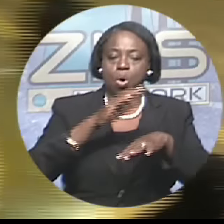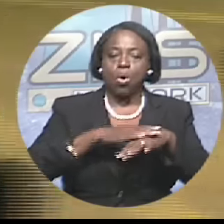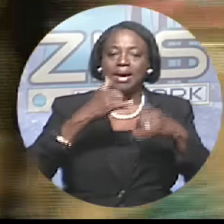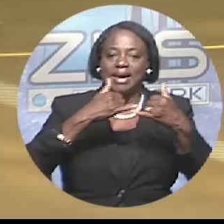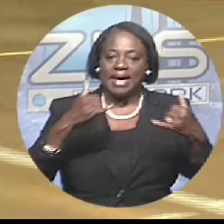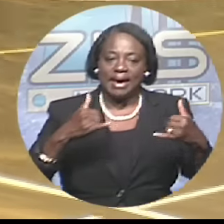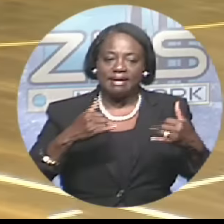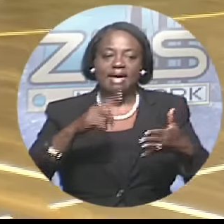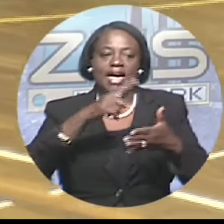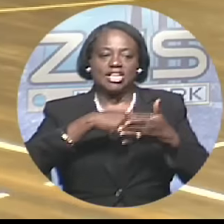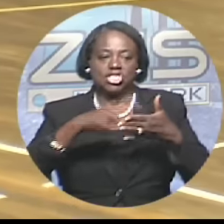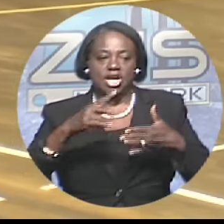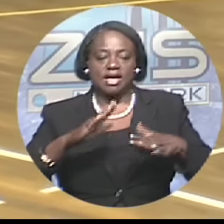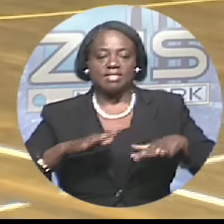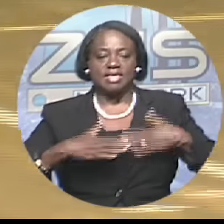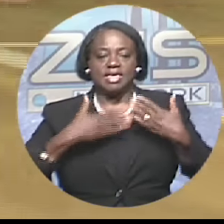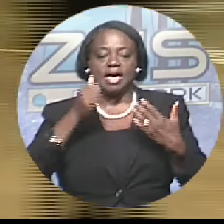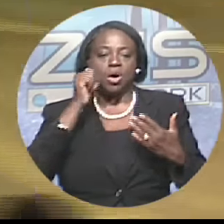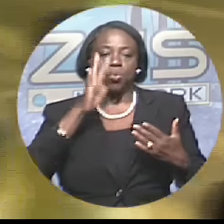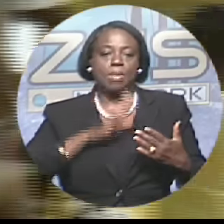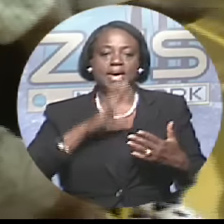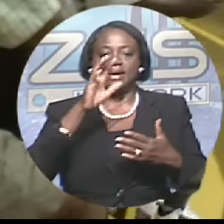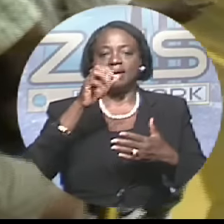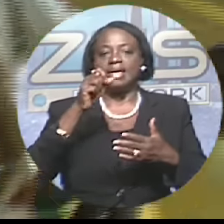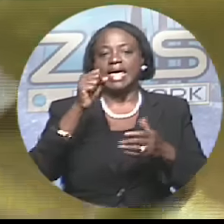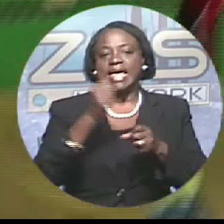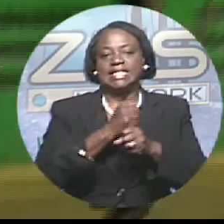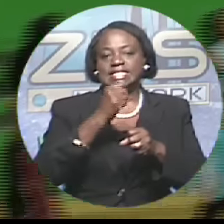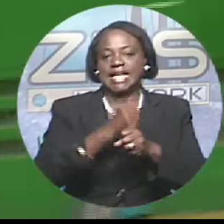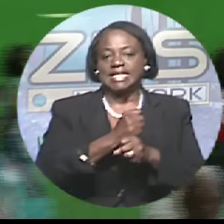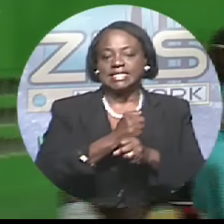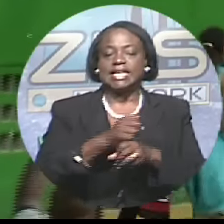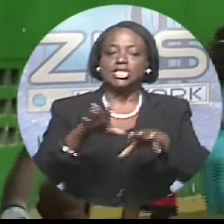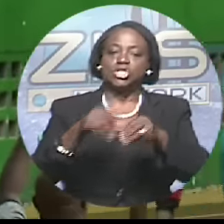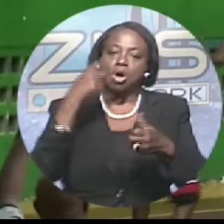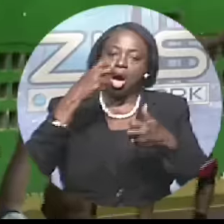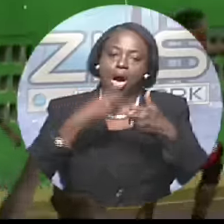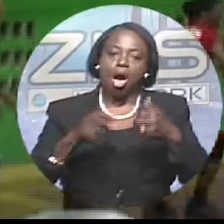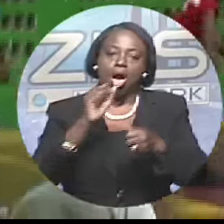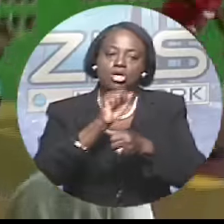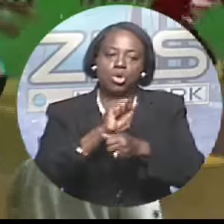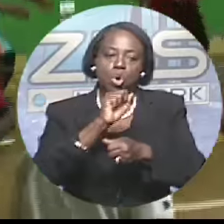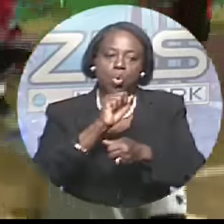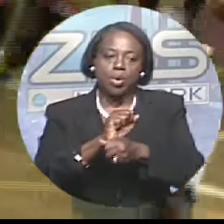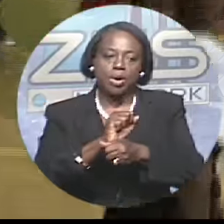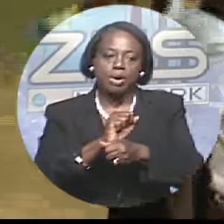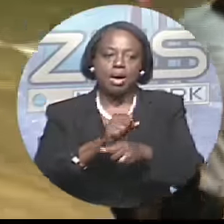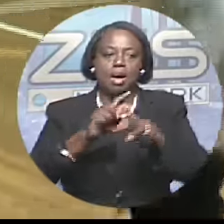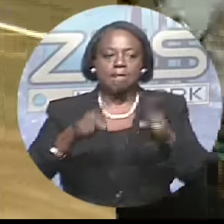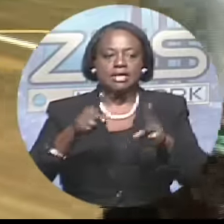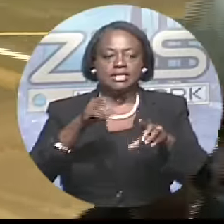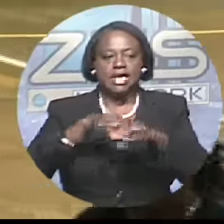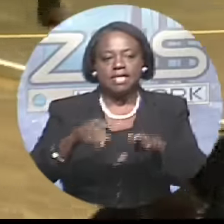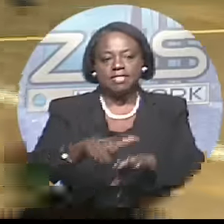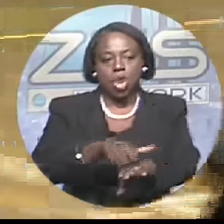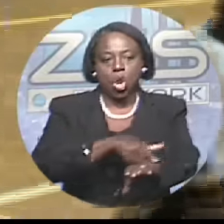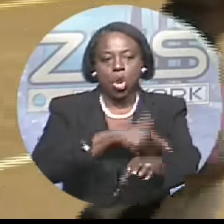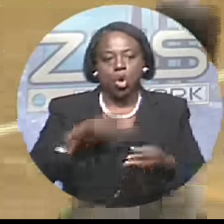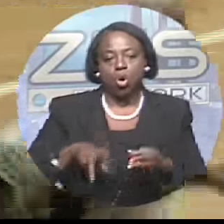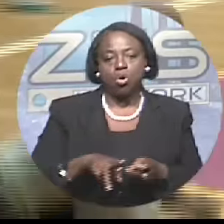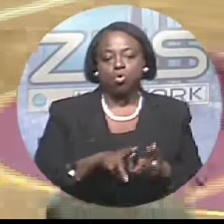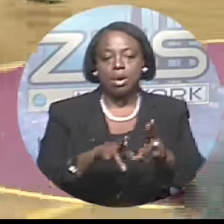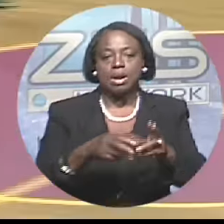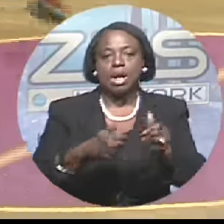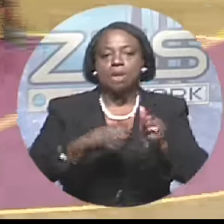stats and everything else. You know, so it took hard work, but in the long run, most of